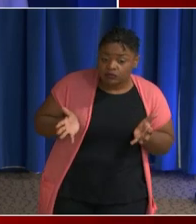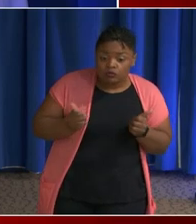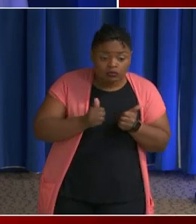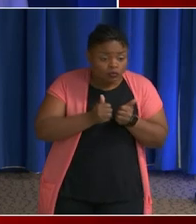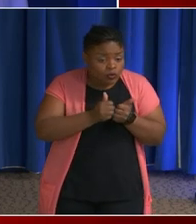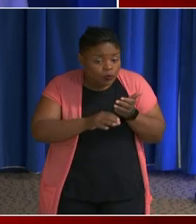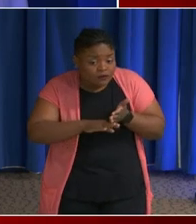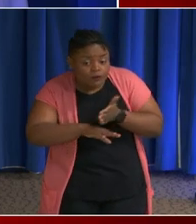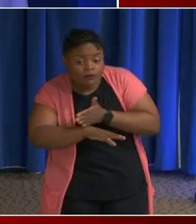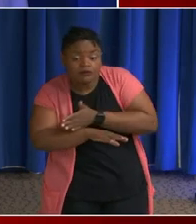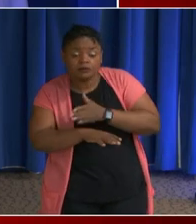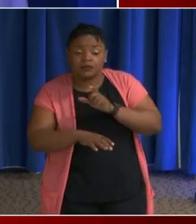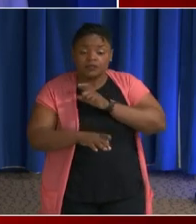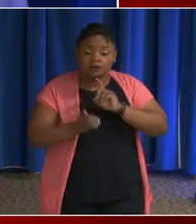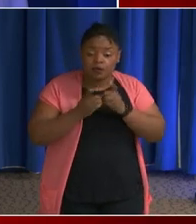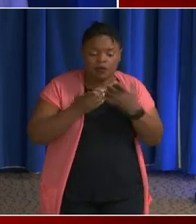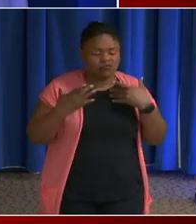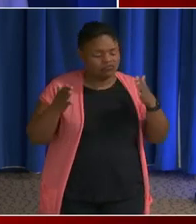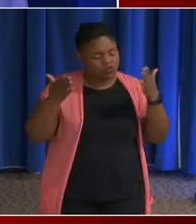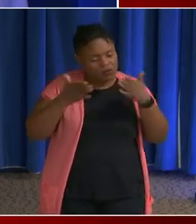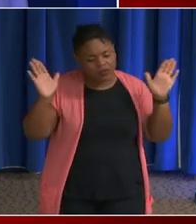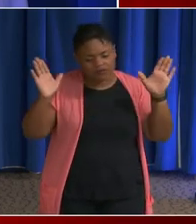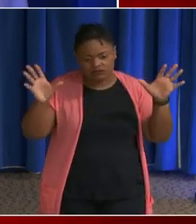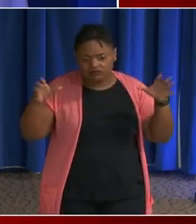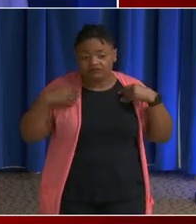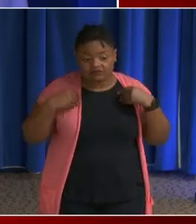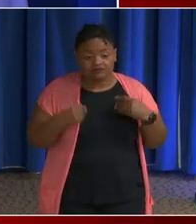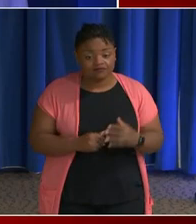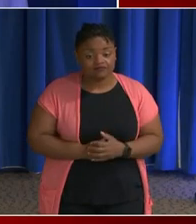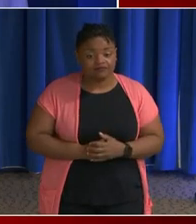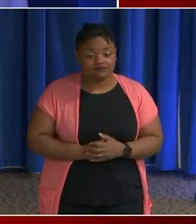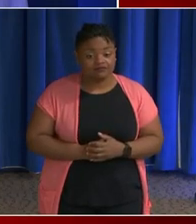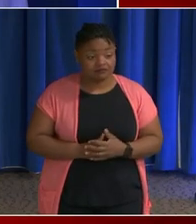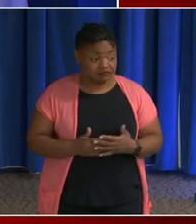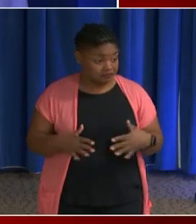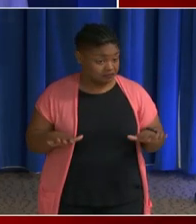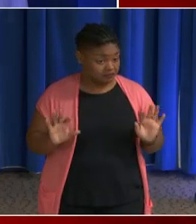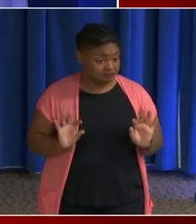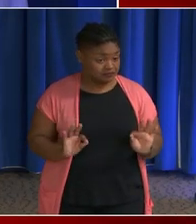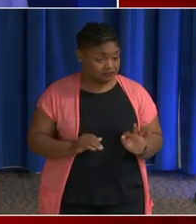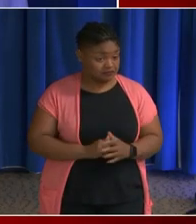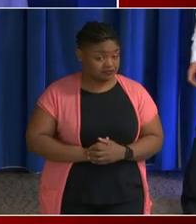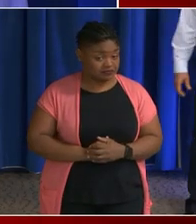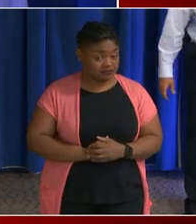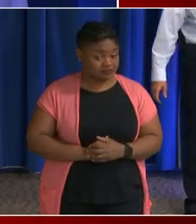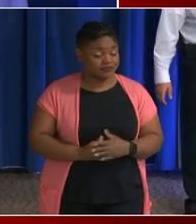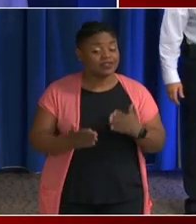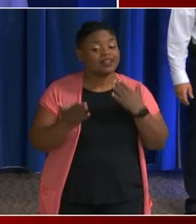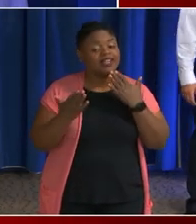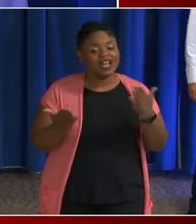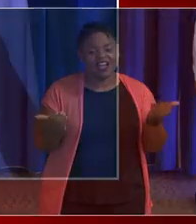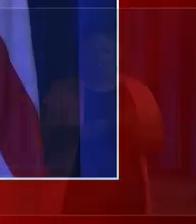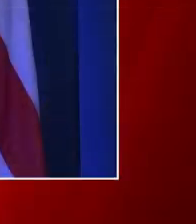department, our ears are wide open. Okay, is that it? Great, thank you,